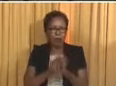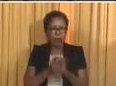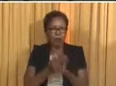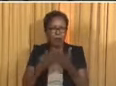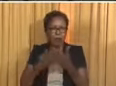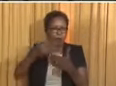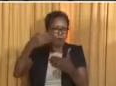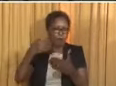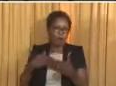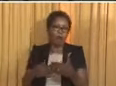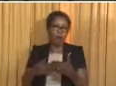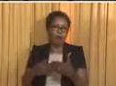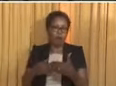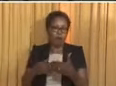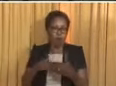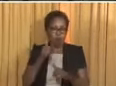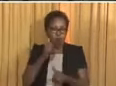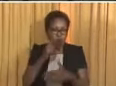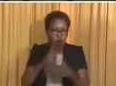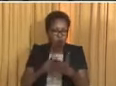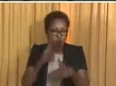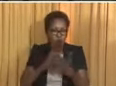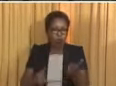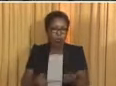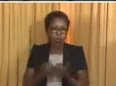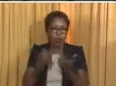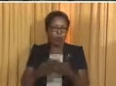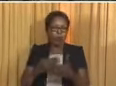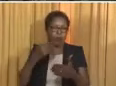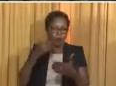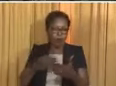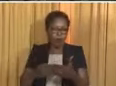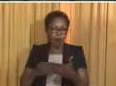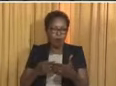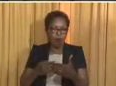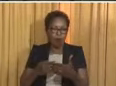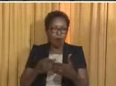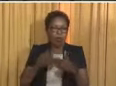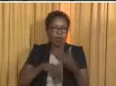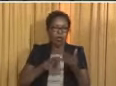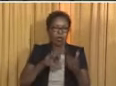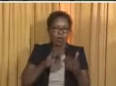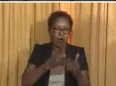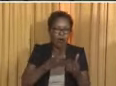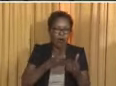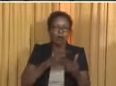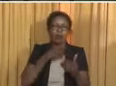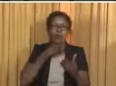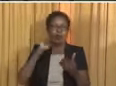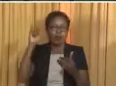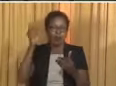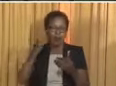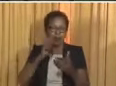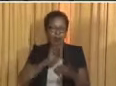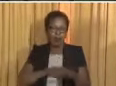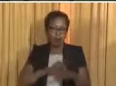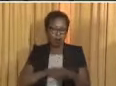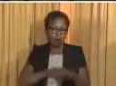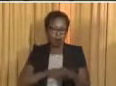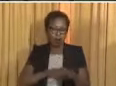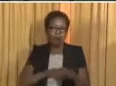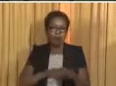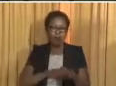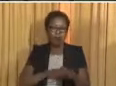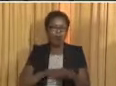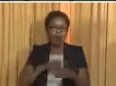in the taking into account most of the constitutional amendments made in the first President Kenyatta's era. In the first